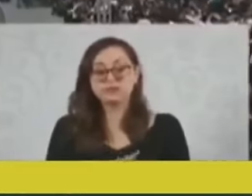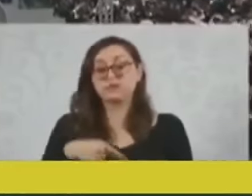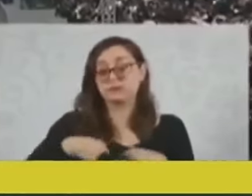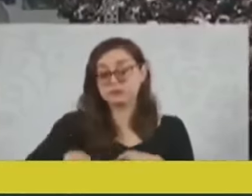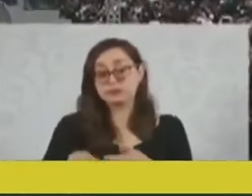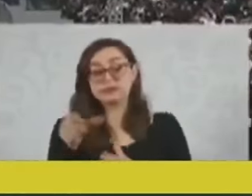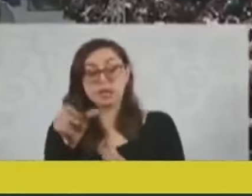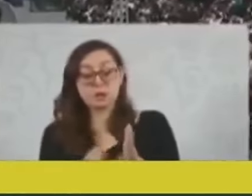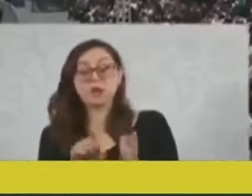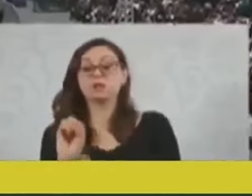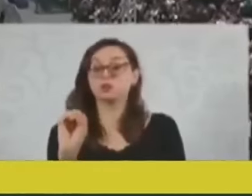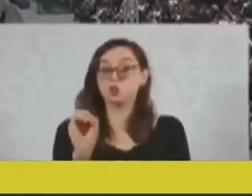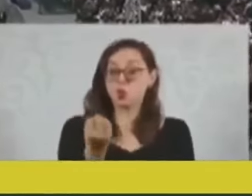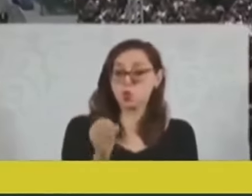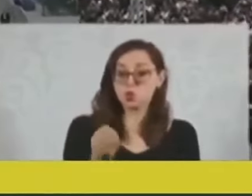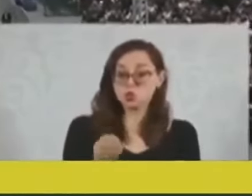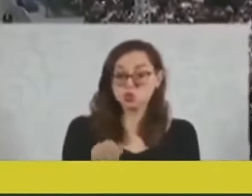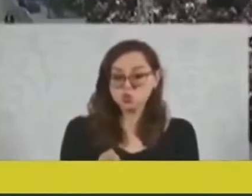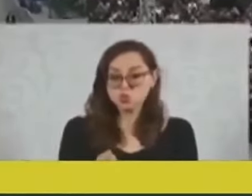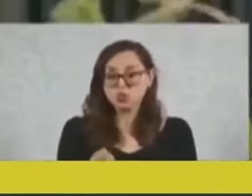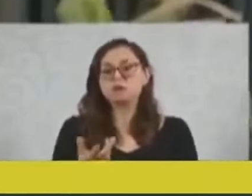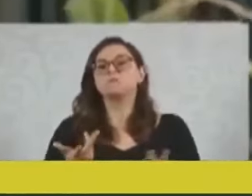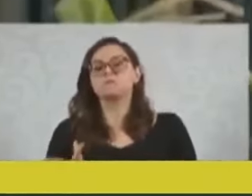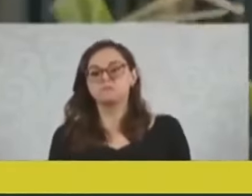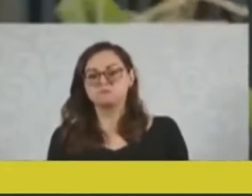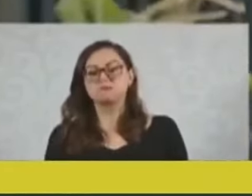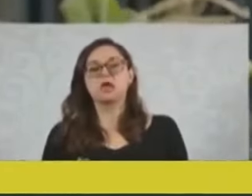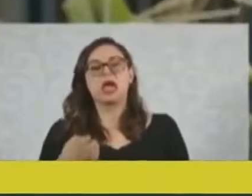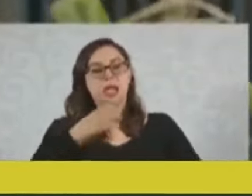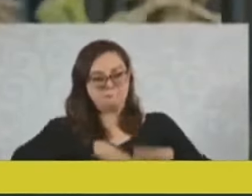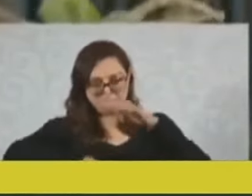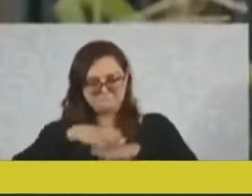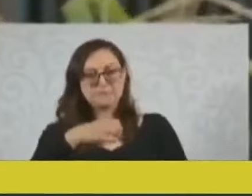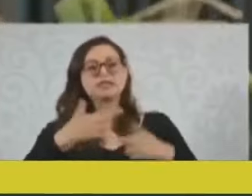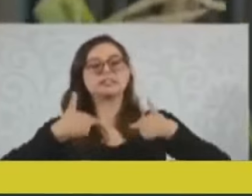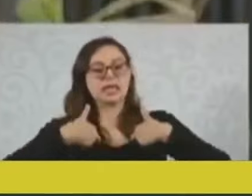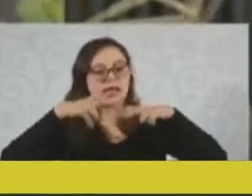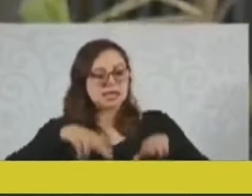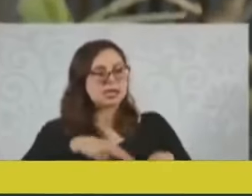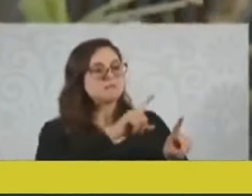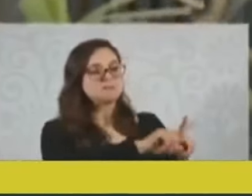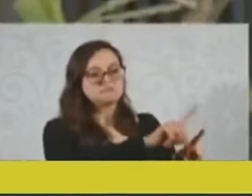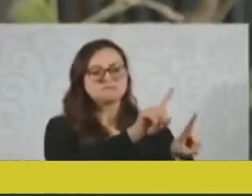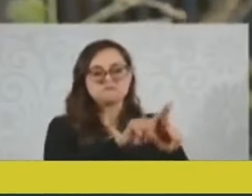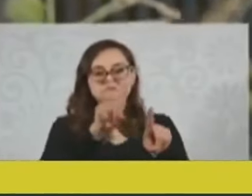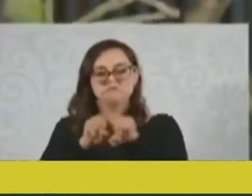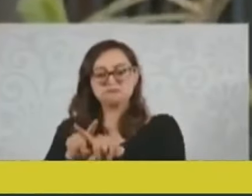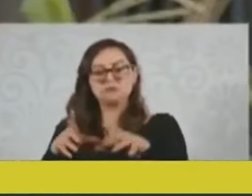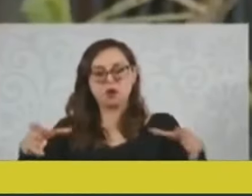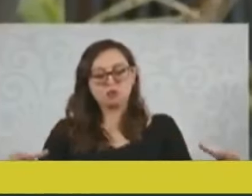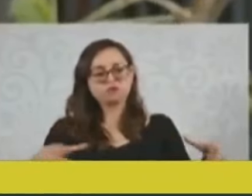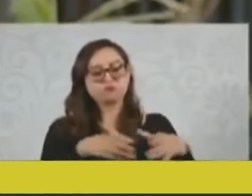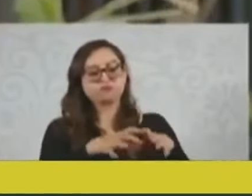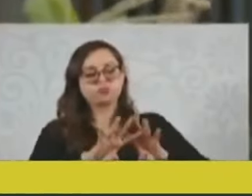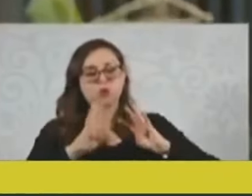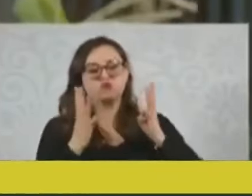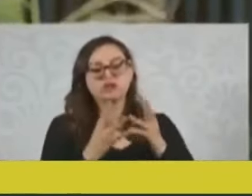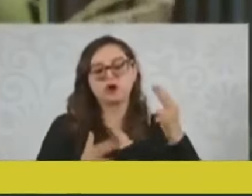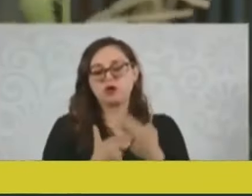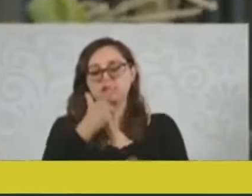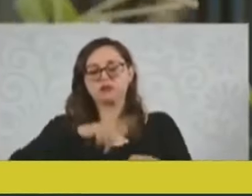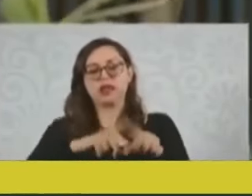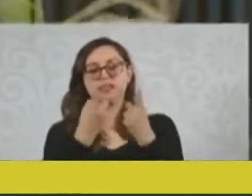This month, we will fund